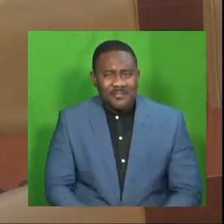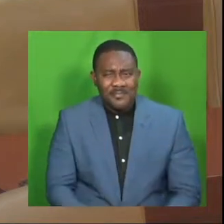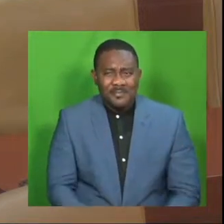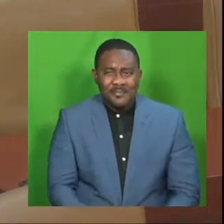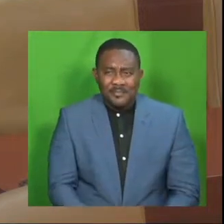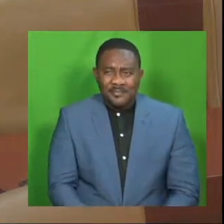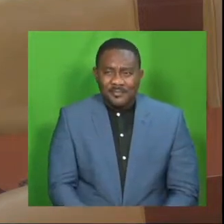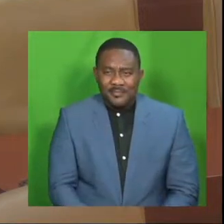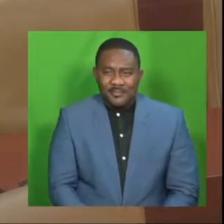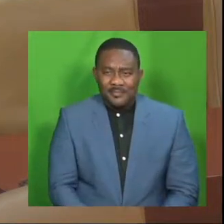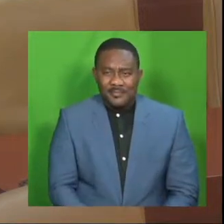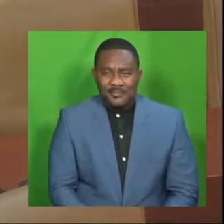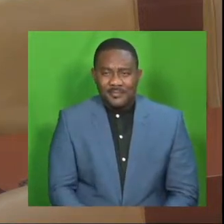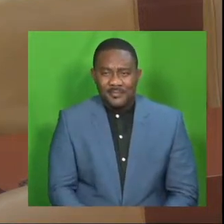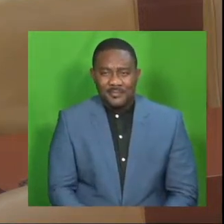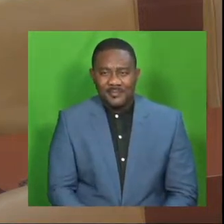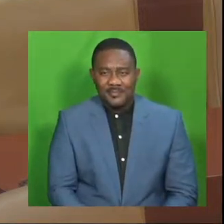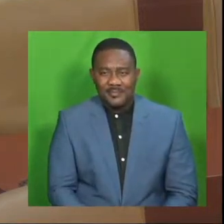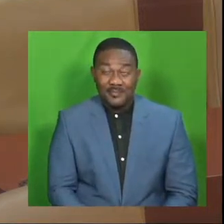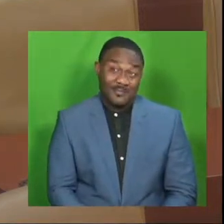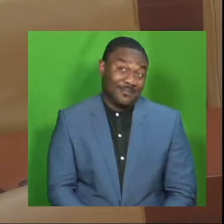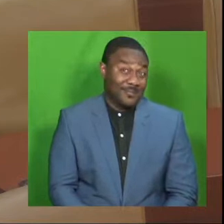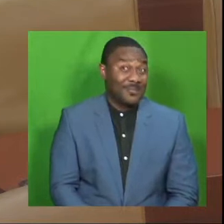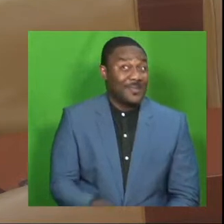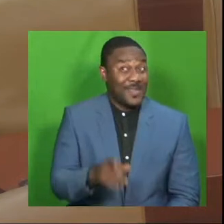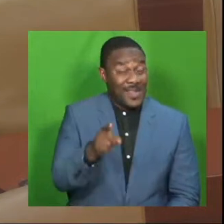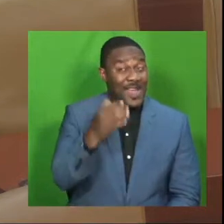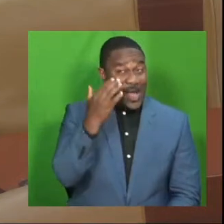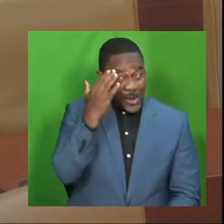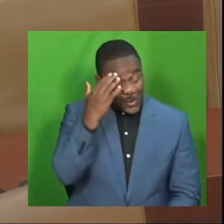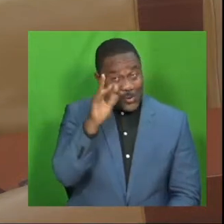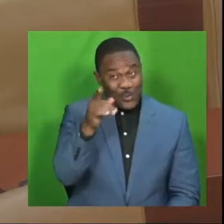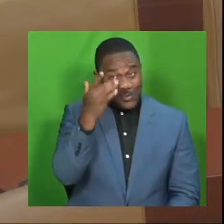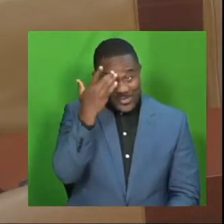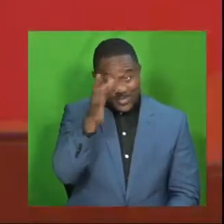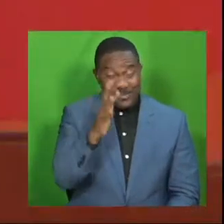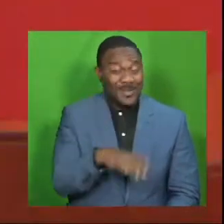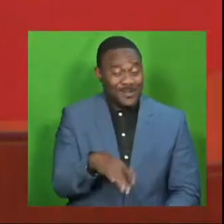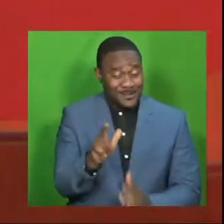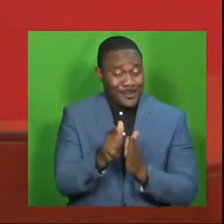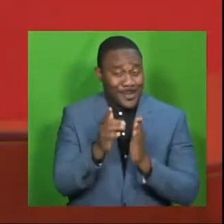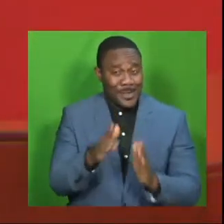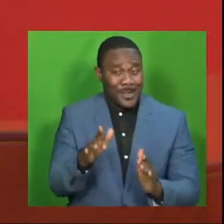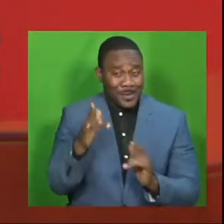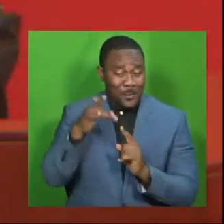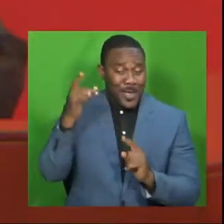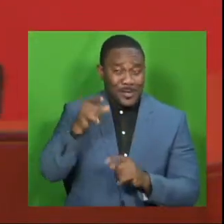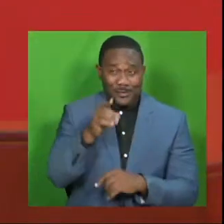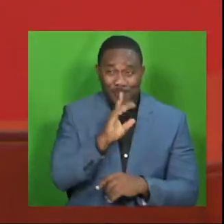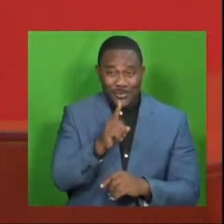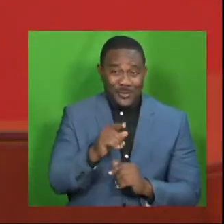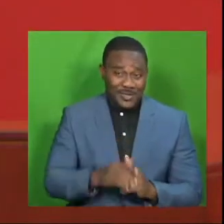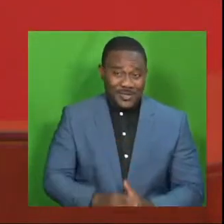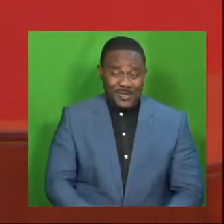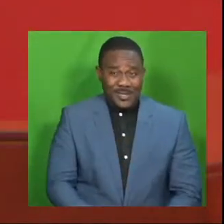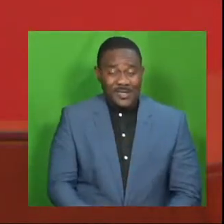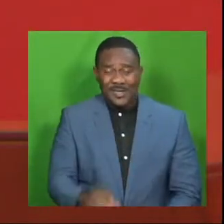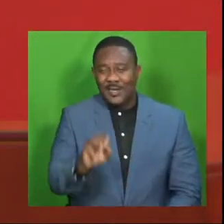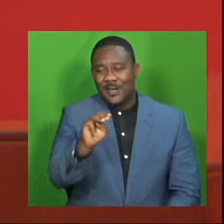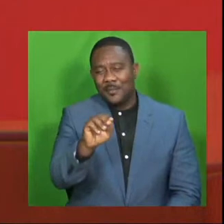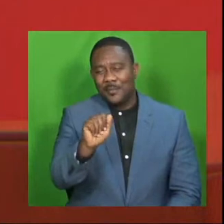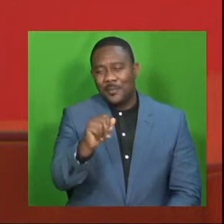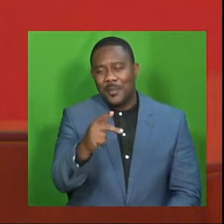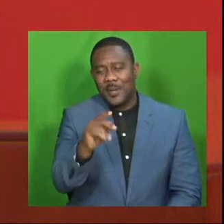Mr. Speaker, I know you are a very renowned lawyer. A very renowned lawyer. Makola